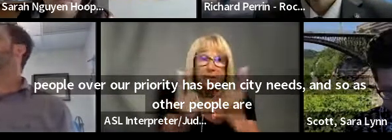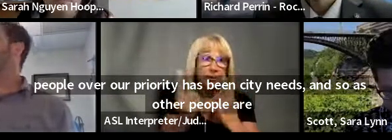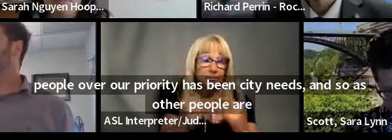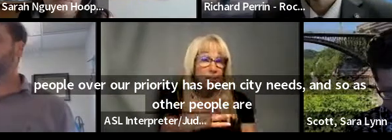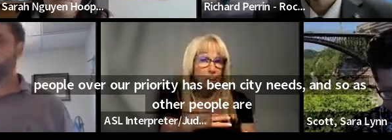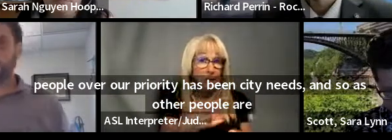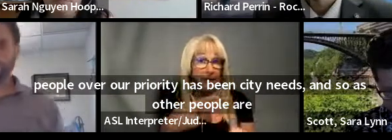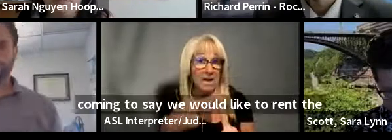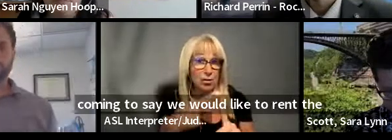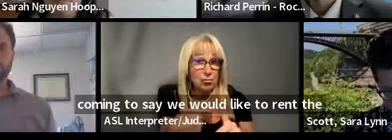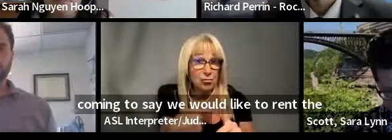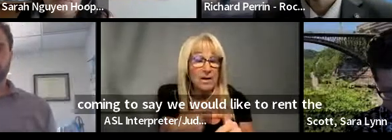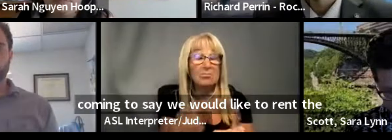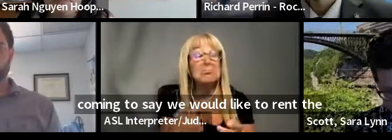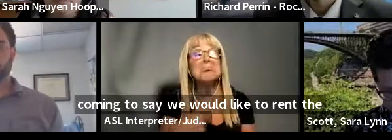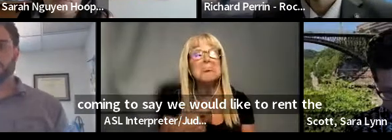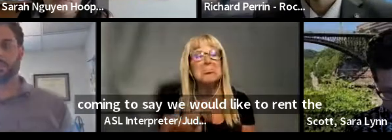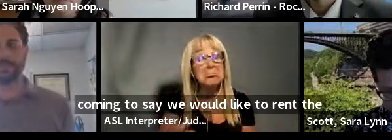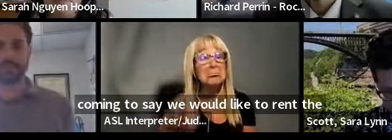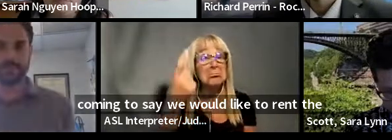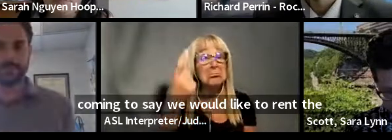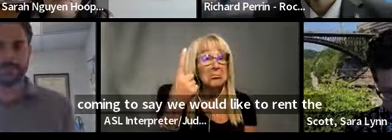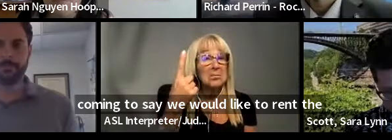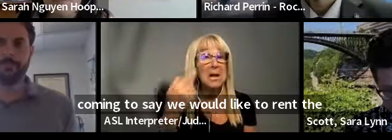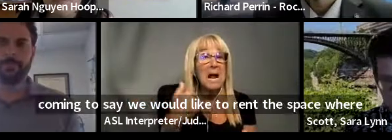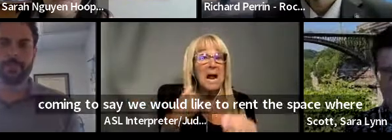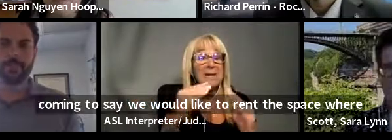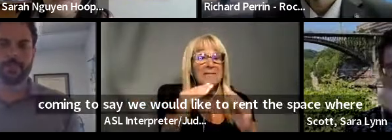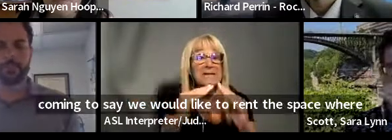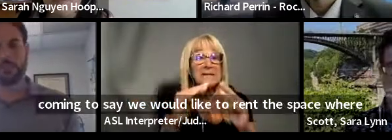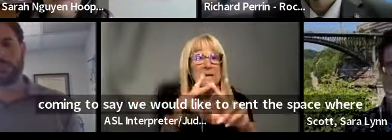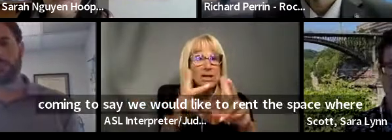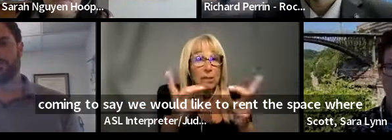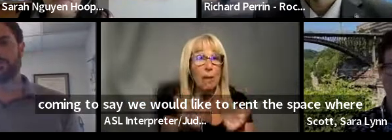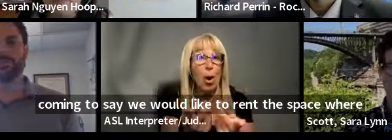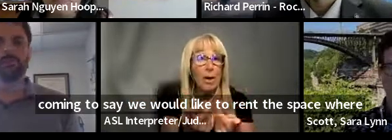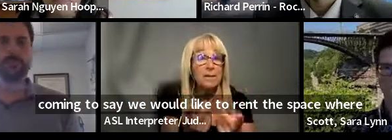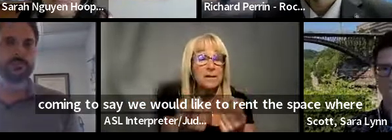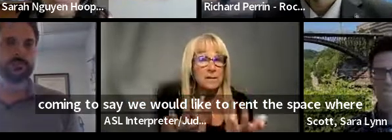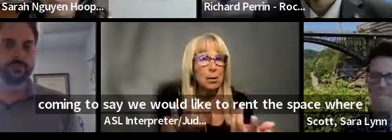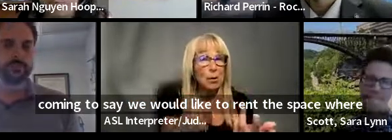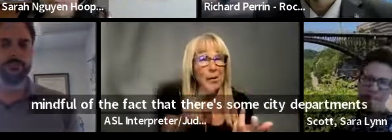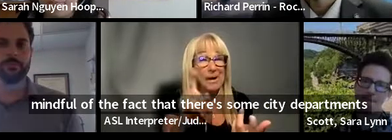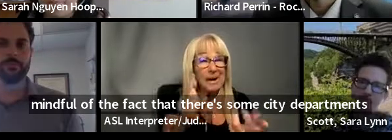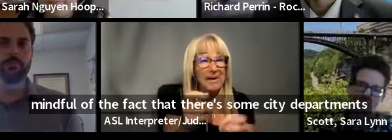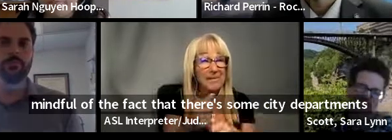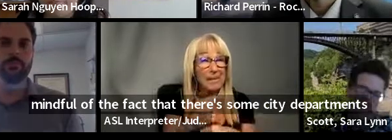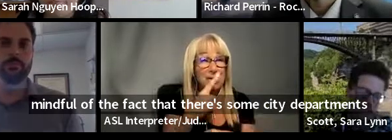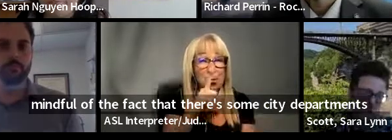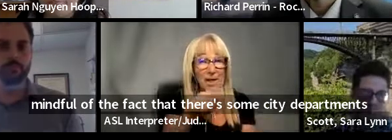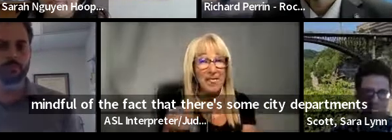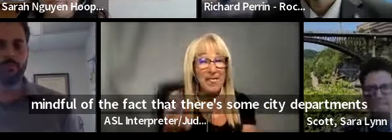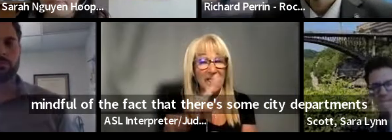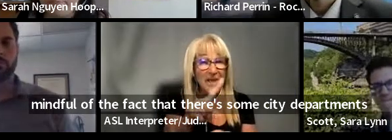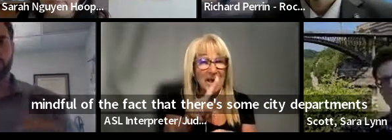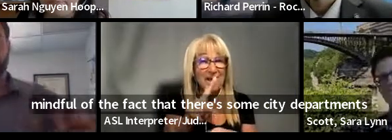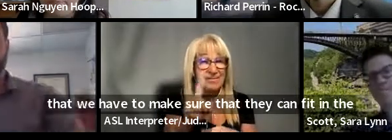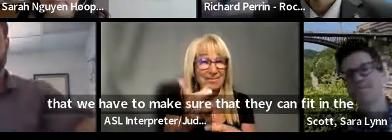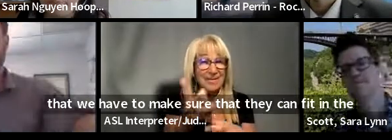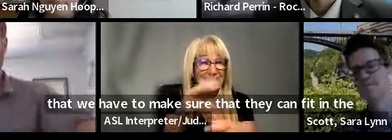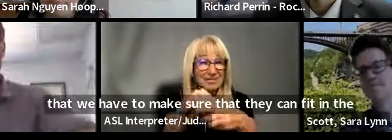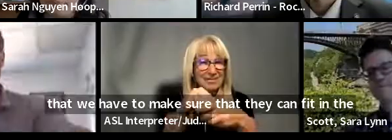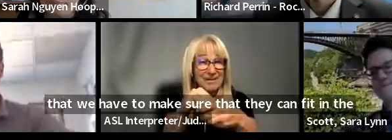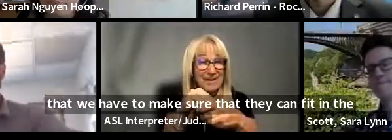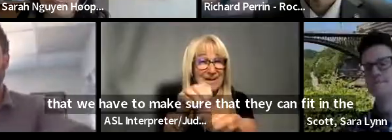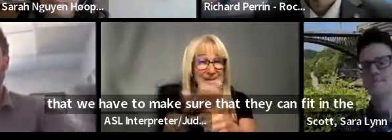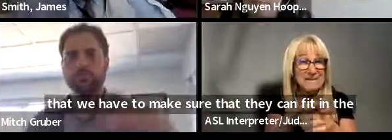space, we're mindful of the fact that there's some city departments that we have to make sure that they can fit in the space, because that would